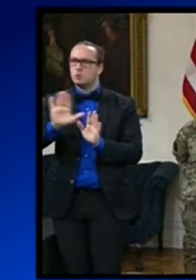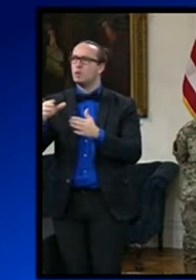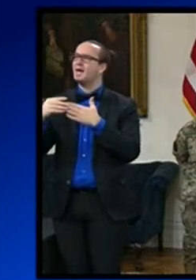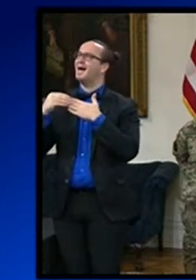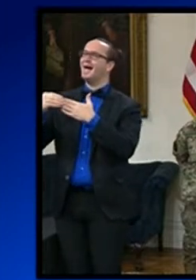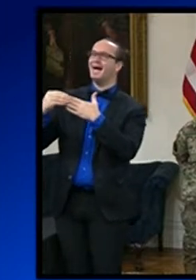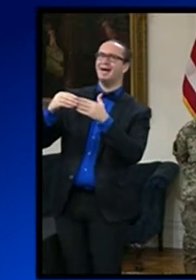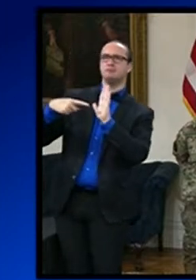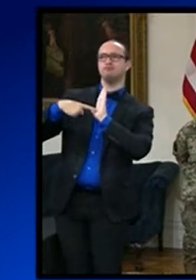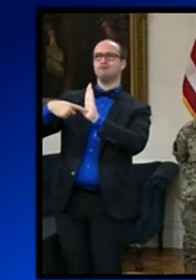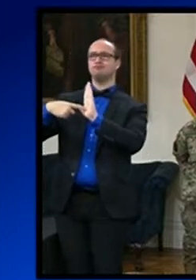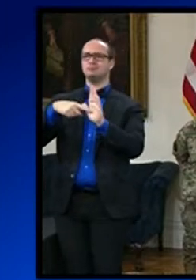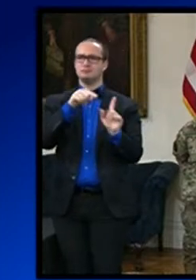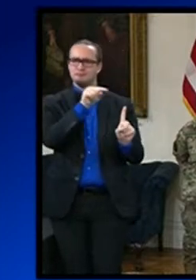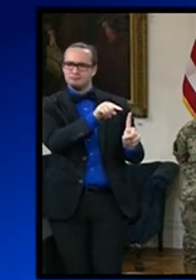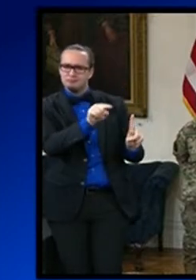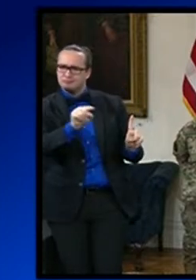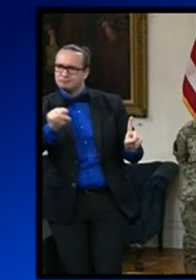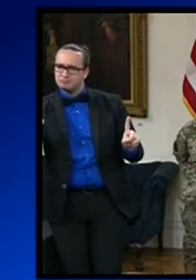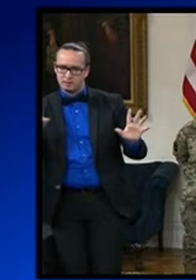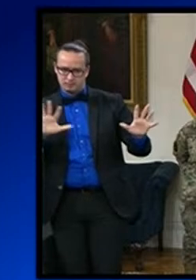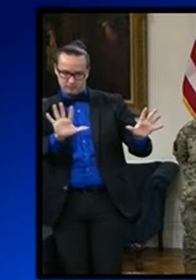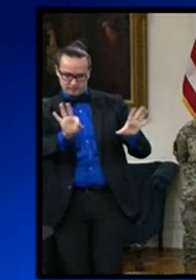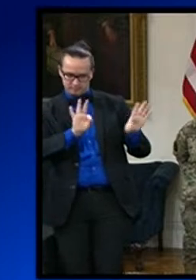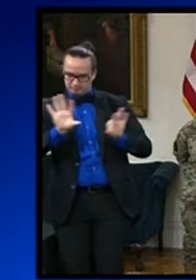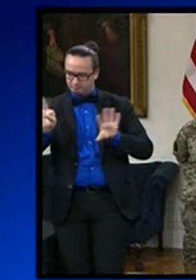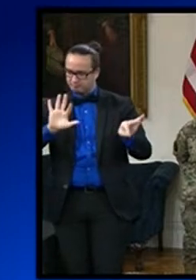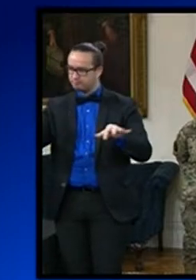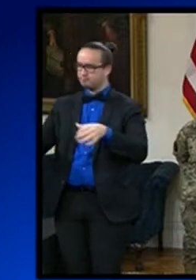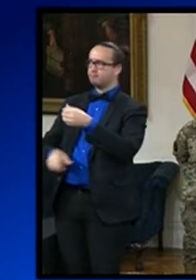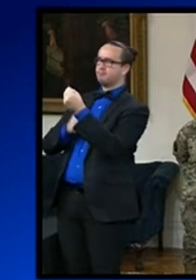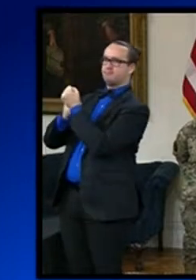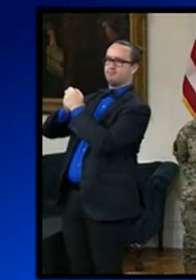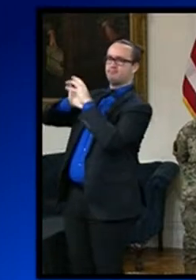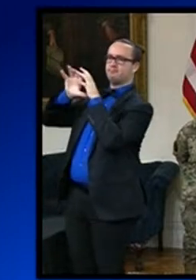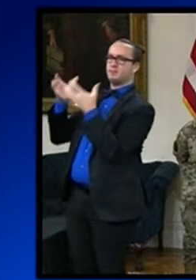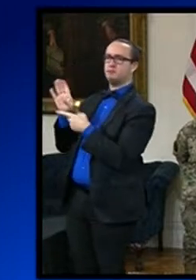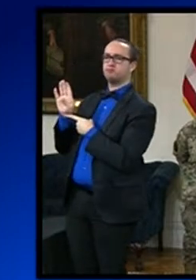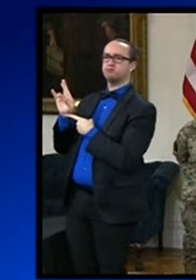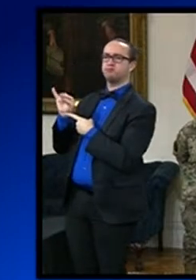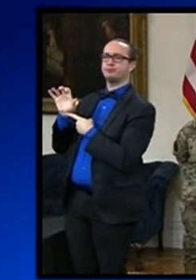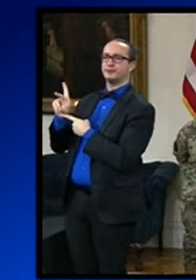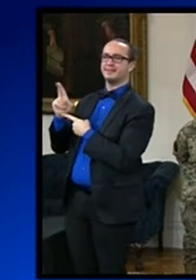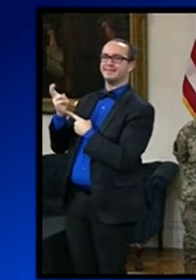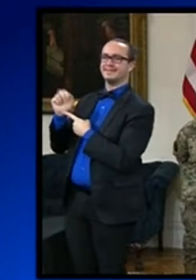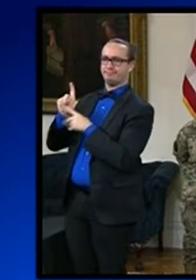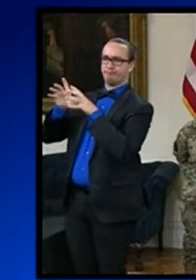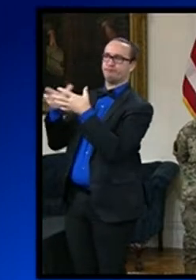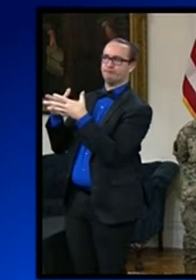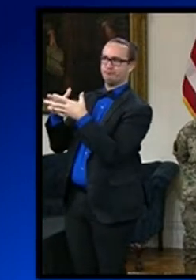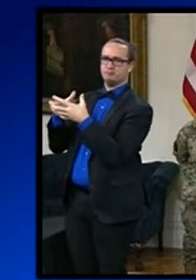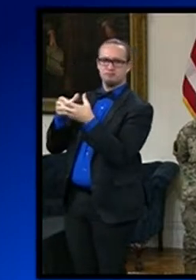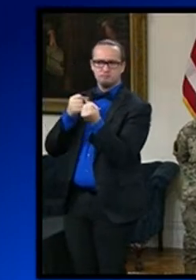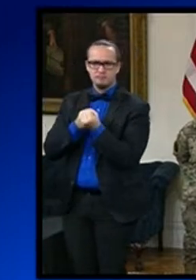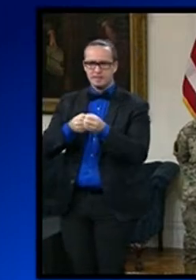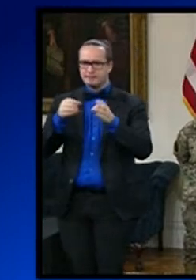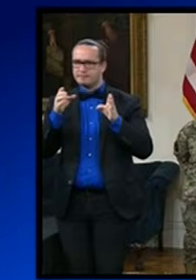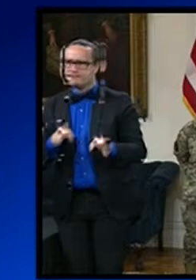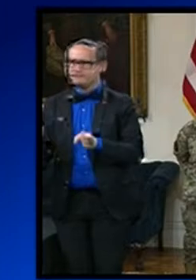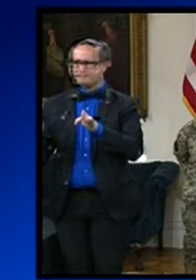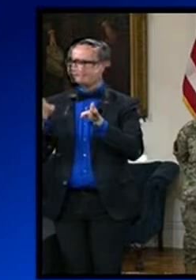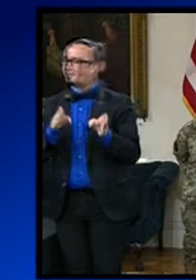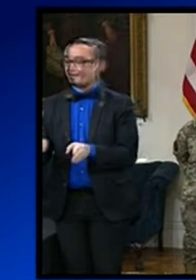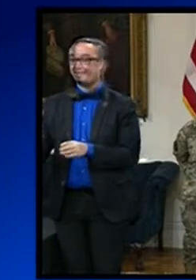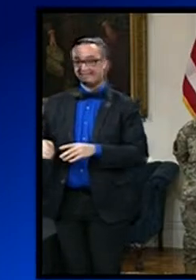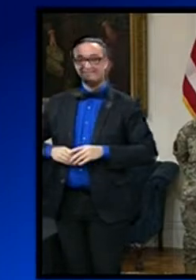and to develop their individual plans for equitable access to vaccines in their local communities. We deployed